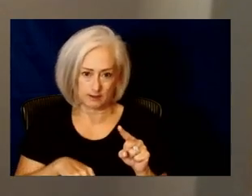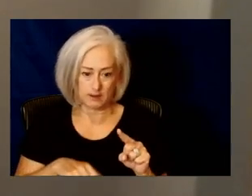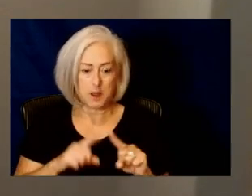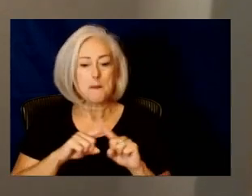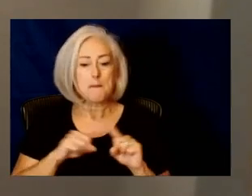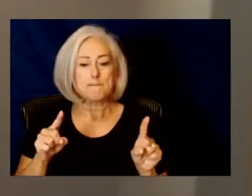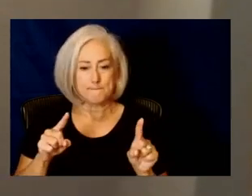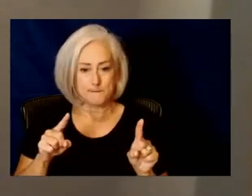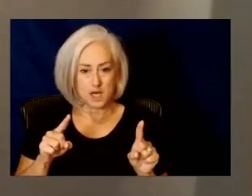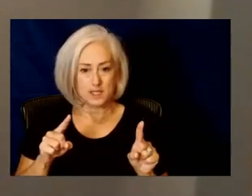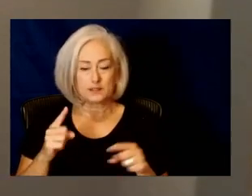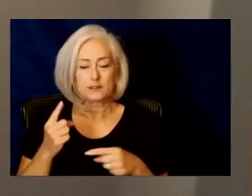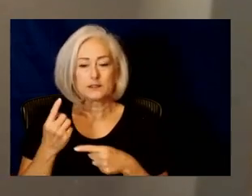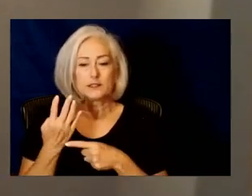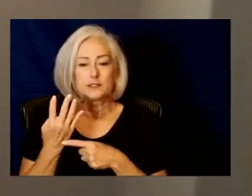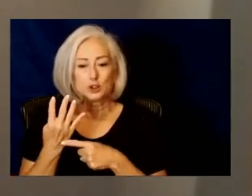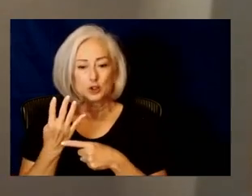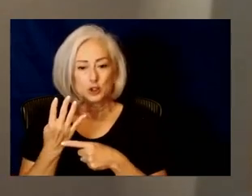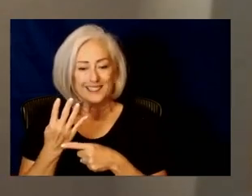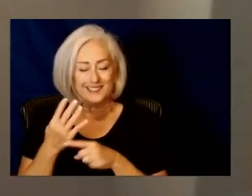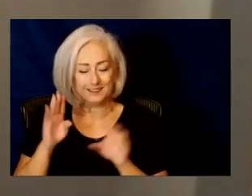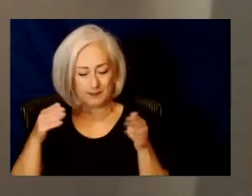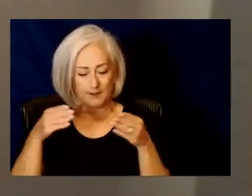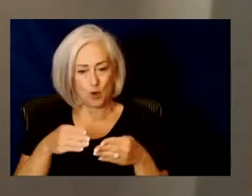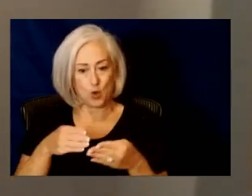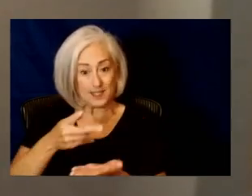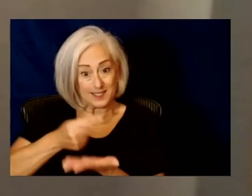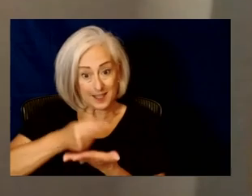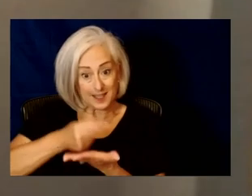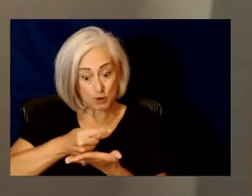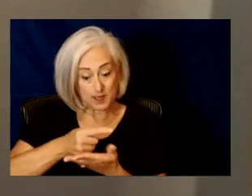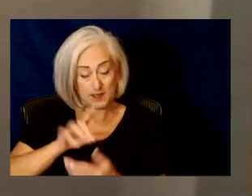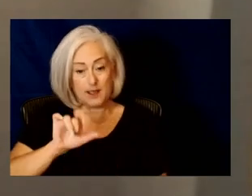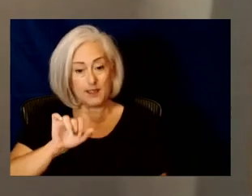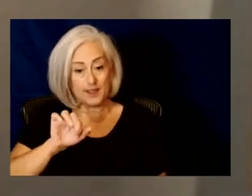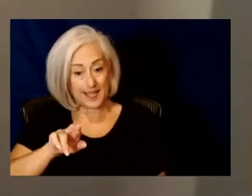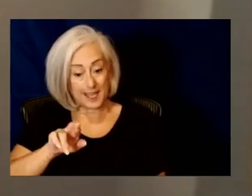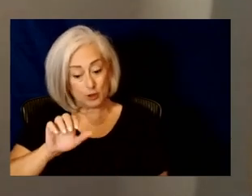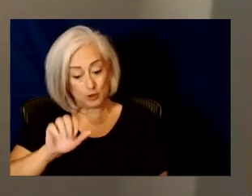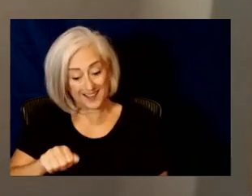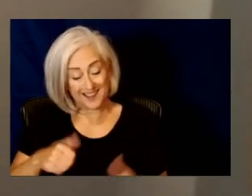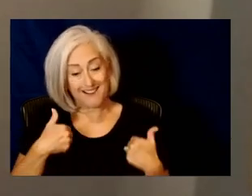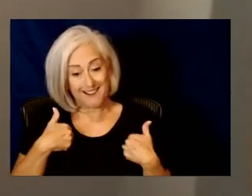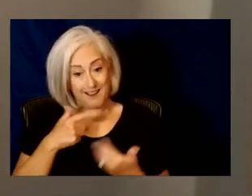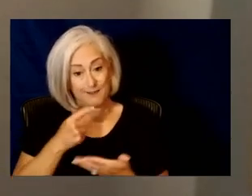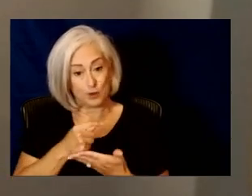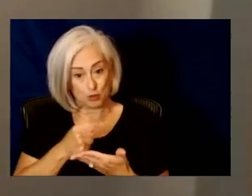we discussed earlier, the cancer can often be treated and